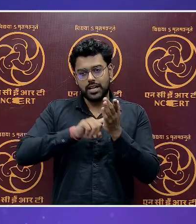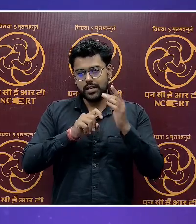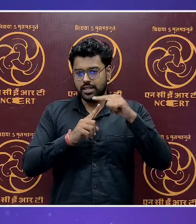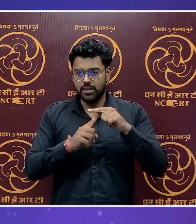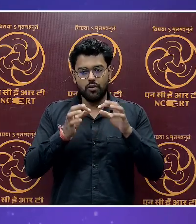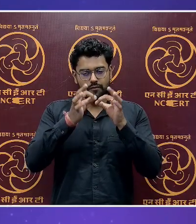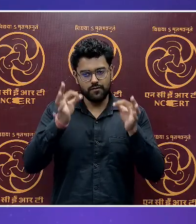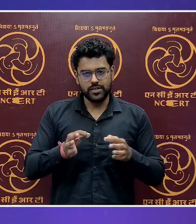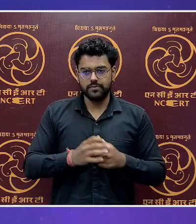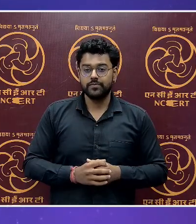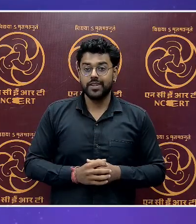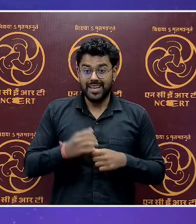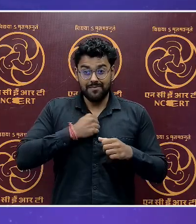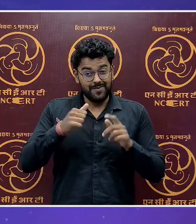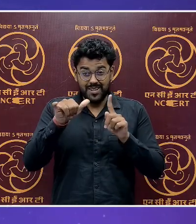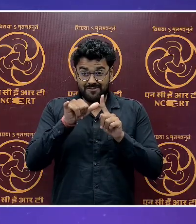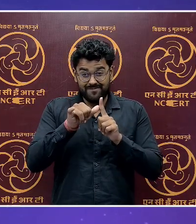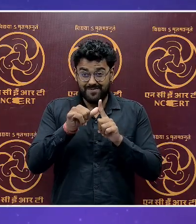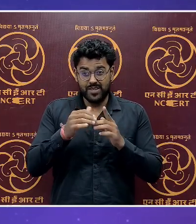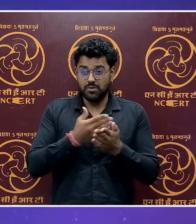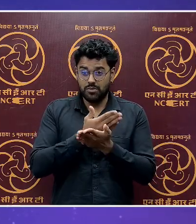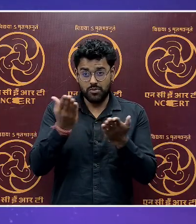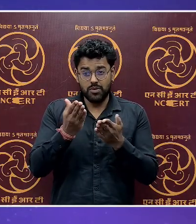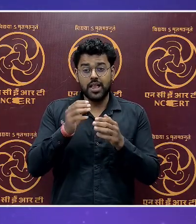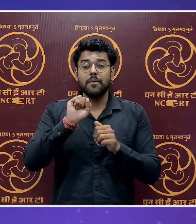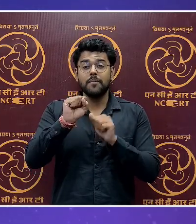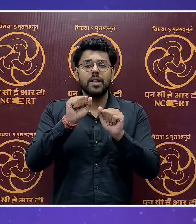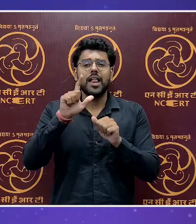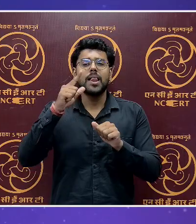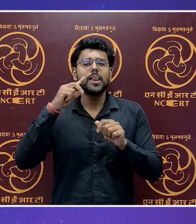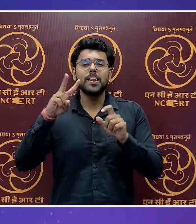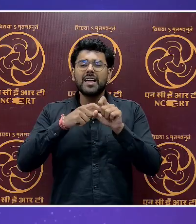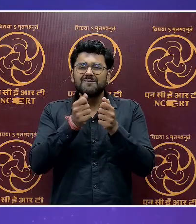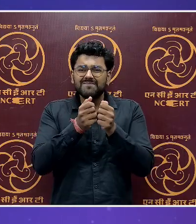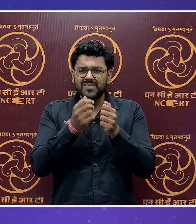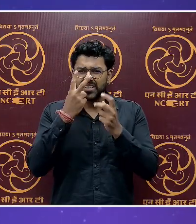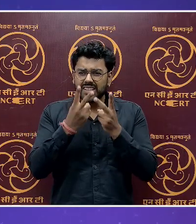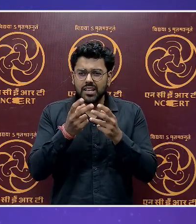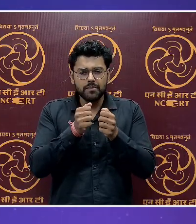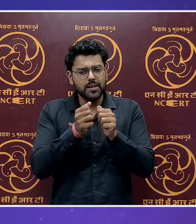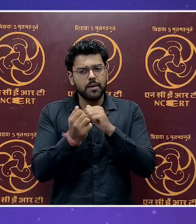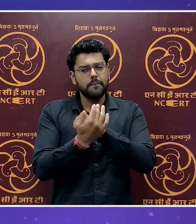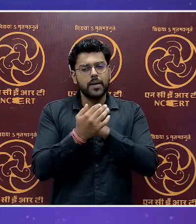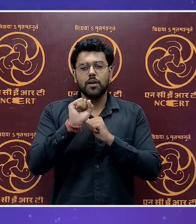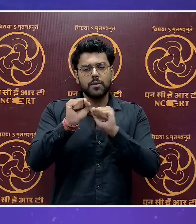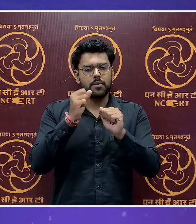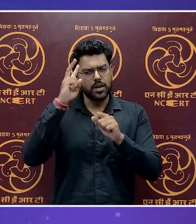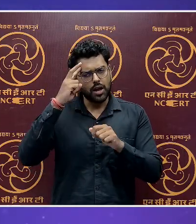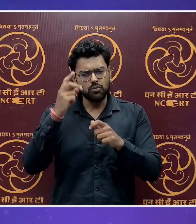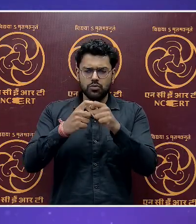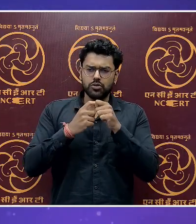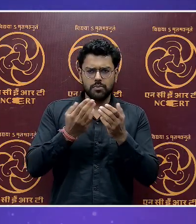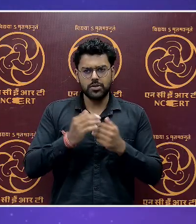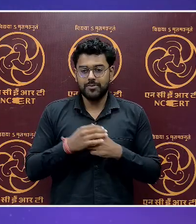So on our YouTube handle NCERT official, you can go to the live chat box or the comment section, put in your questions there and get in touch with